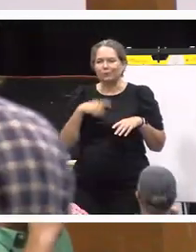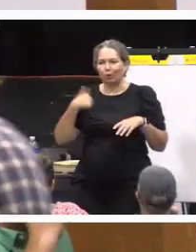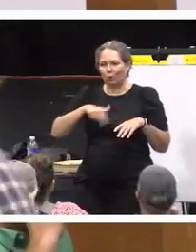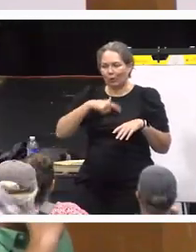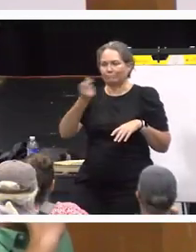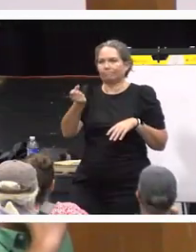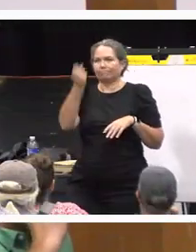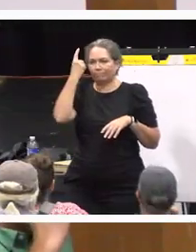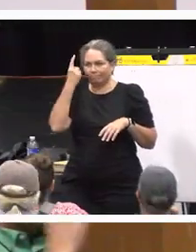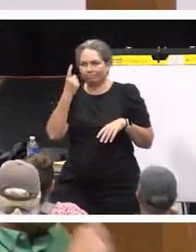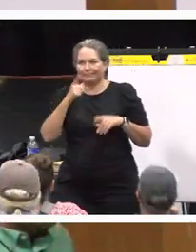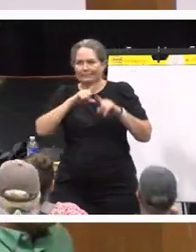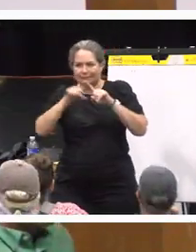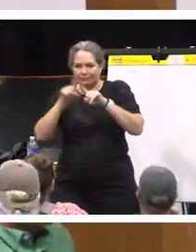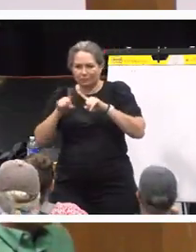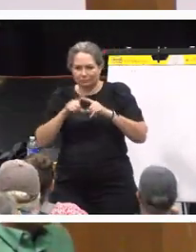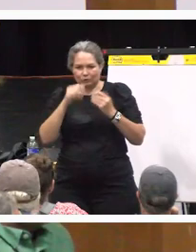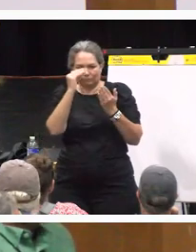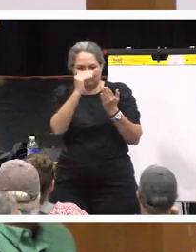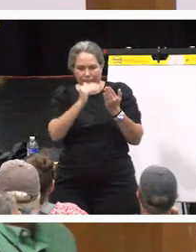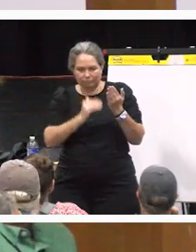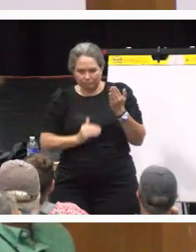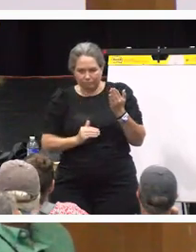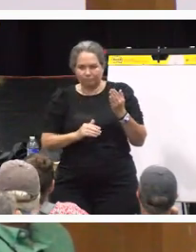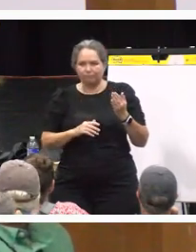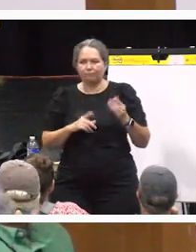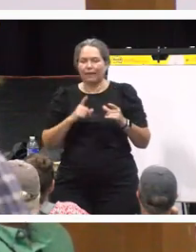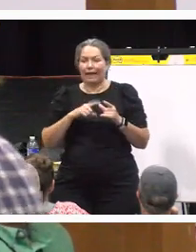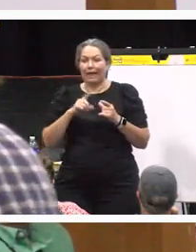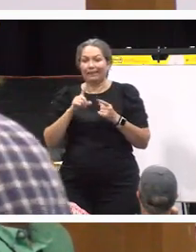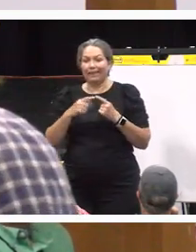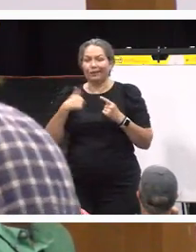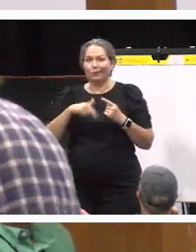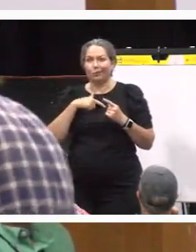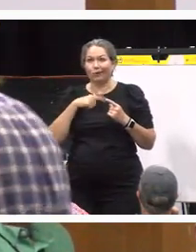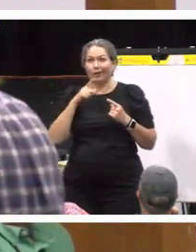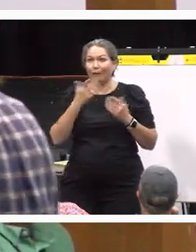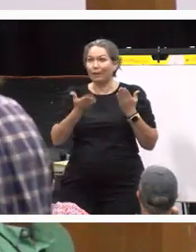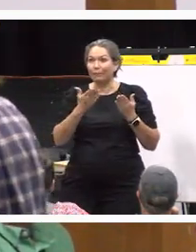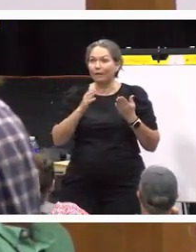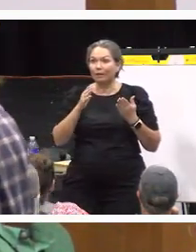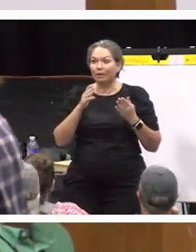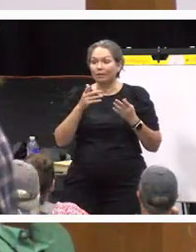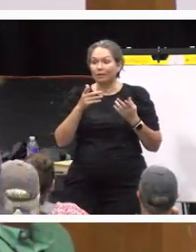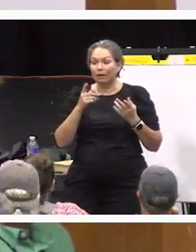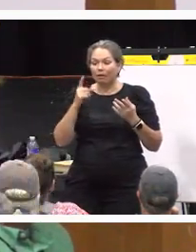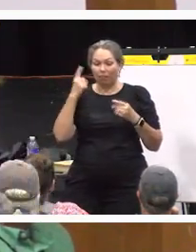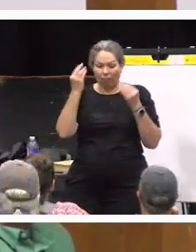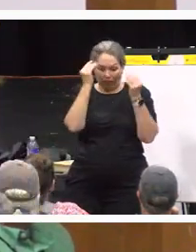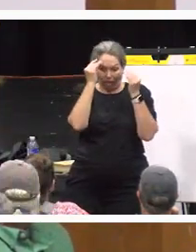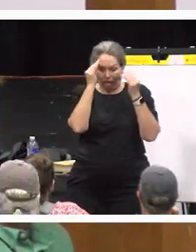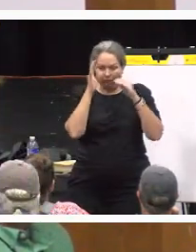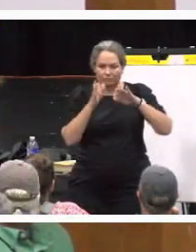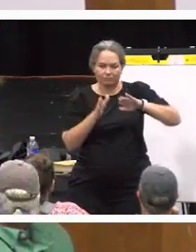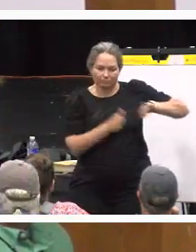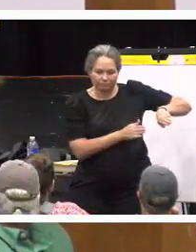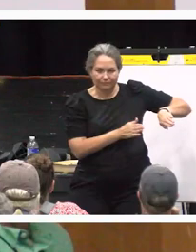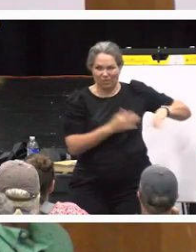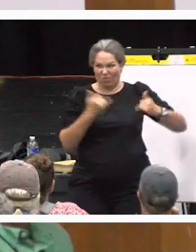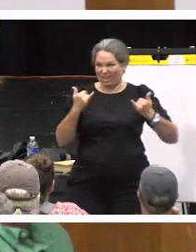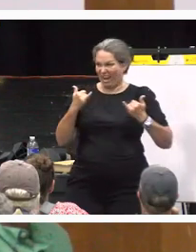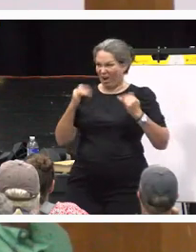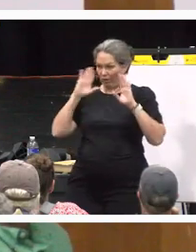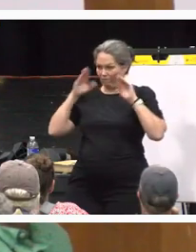them and we all think about them. We all set aside our predisposition to really listen and think about what are the most doable